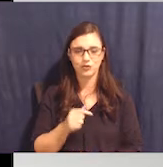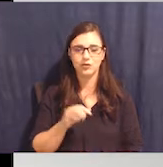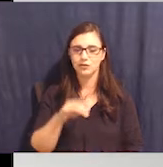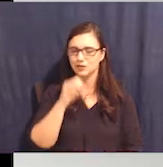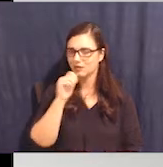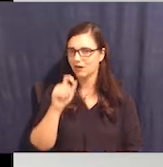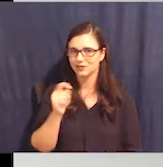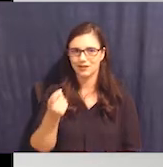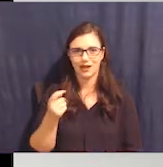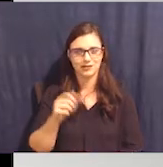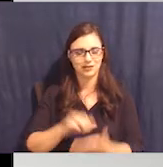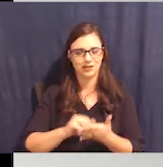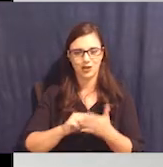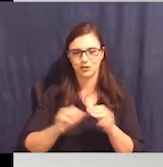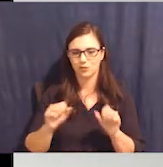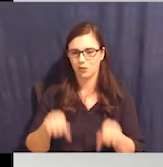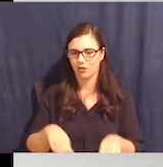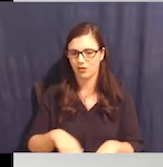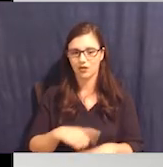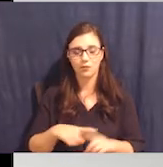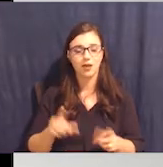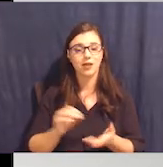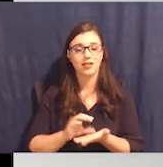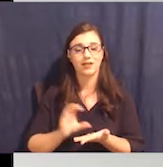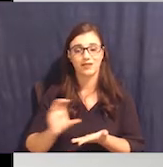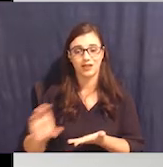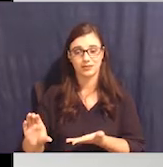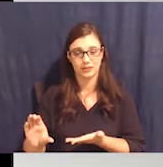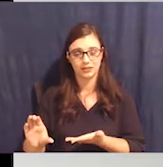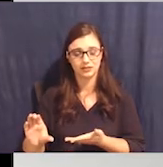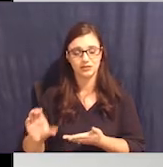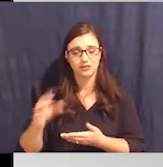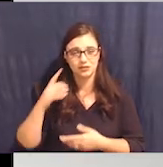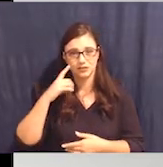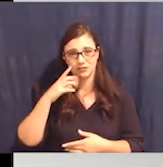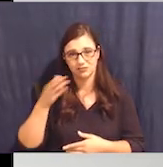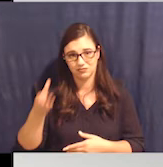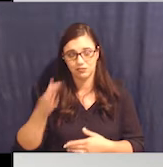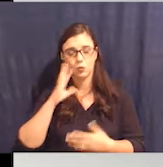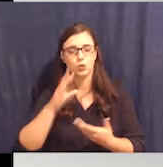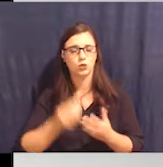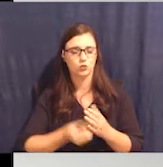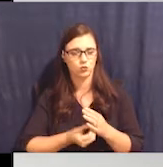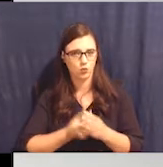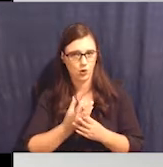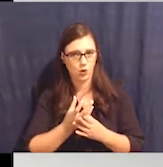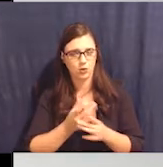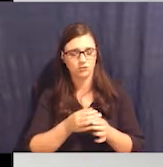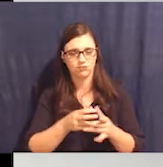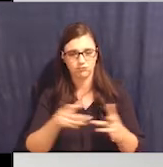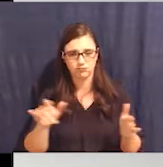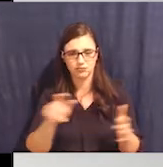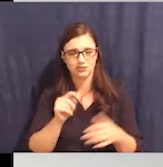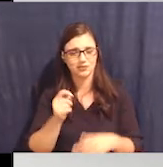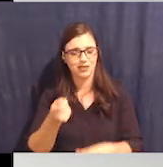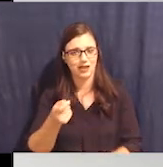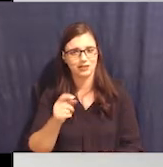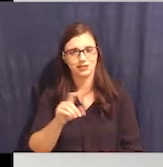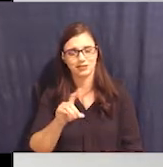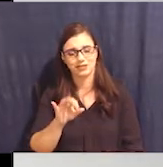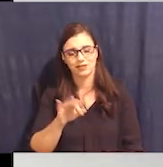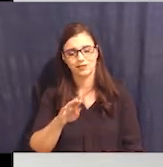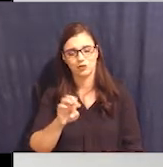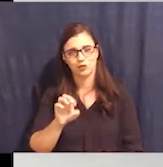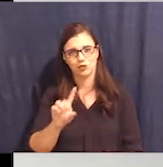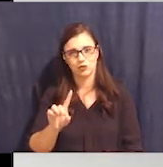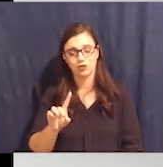year. It's not tax deductible, but the investments in there will grow tax